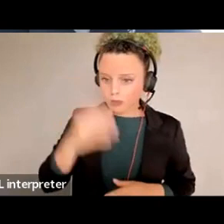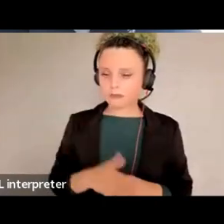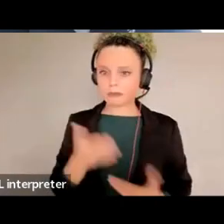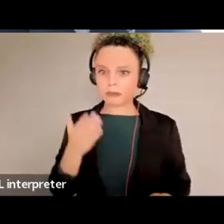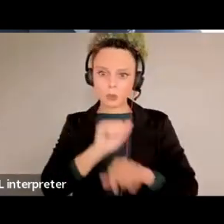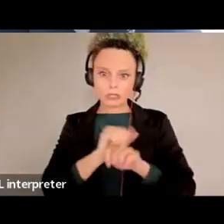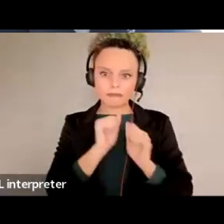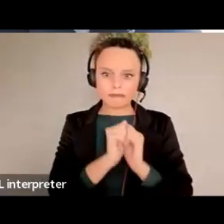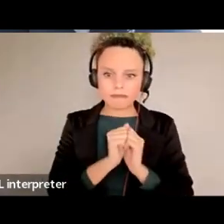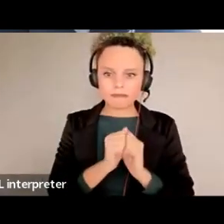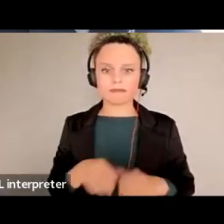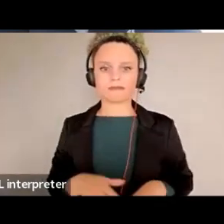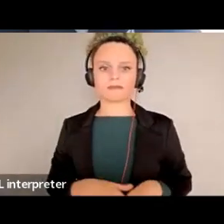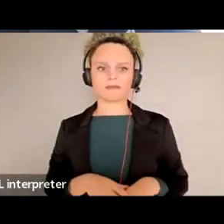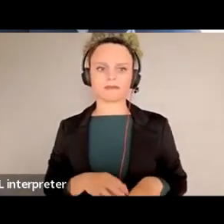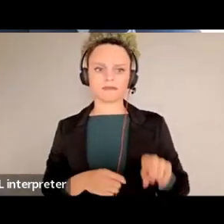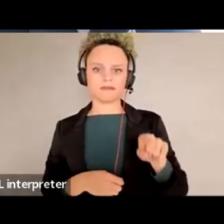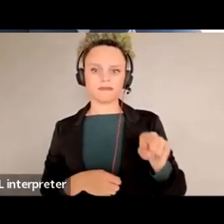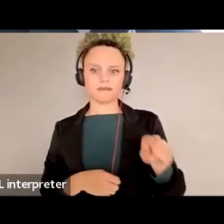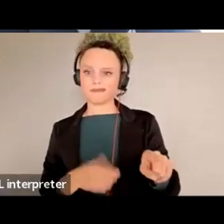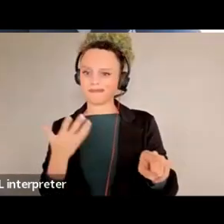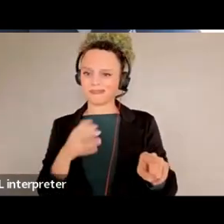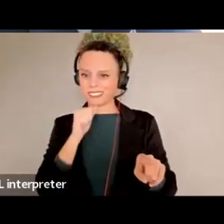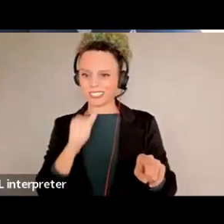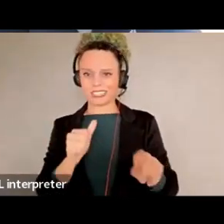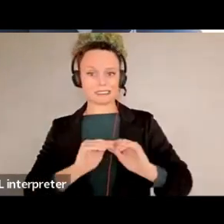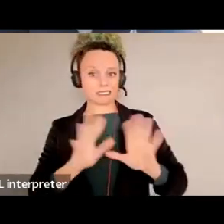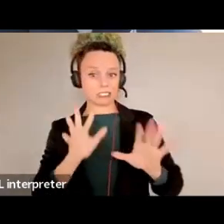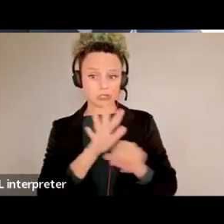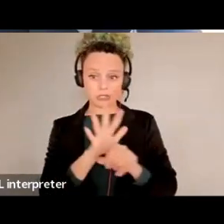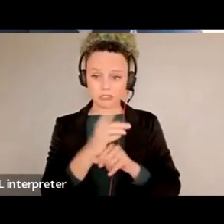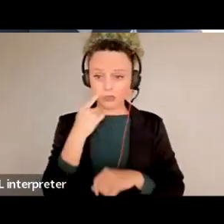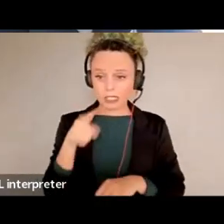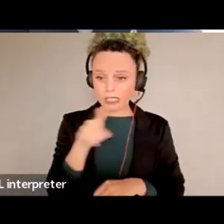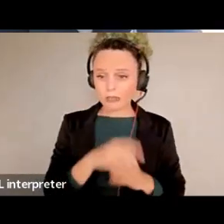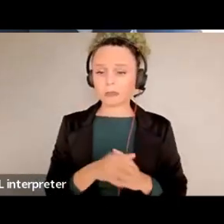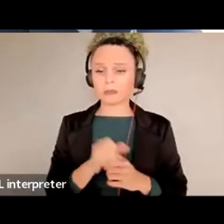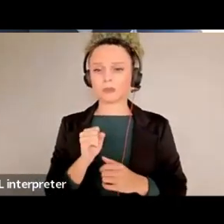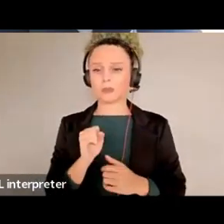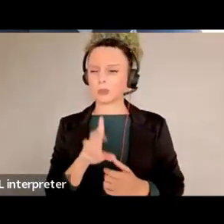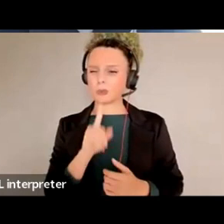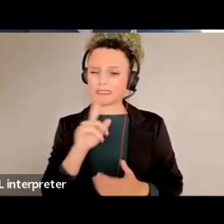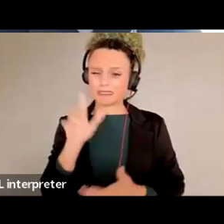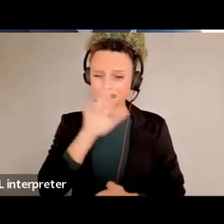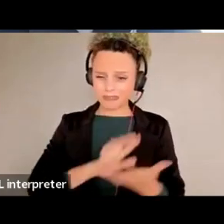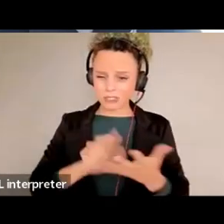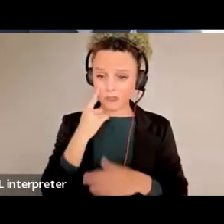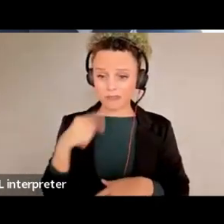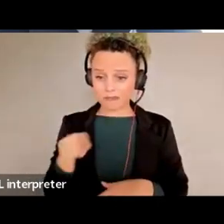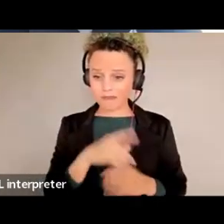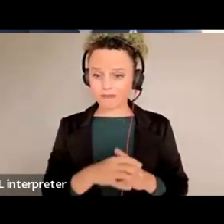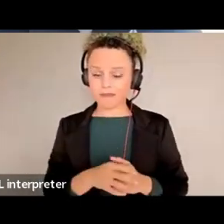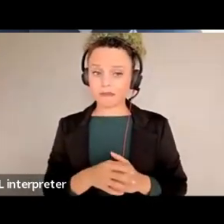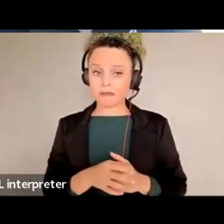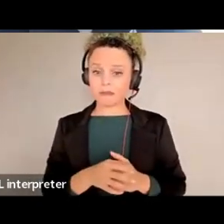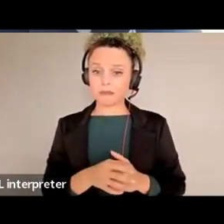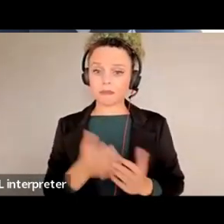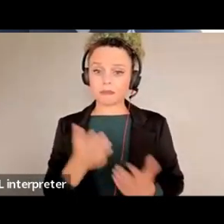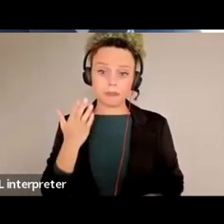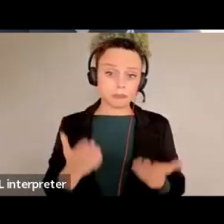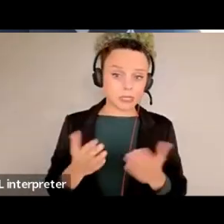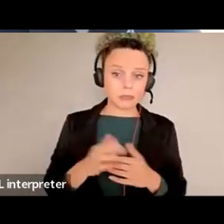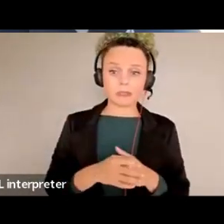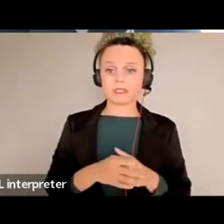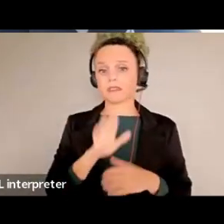the different individuals that you know or that you work with, that this would either be not concrete enough for